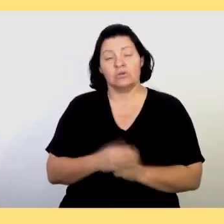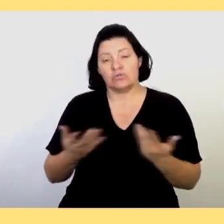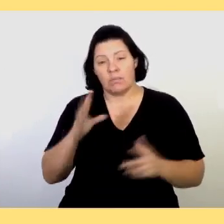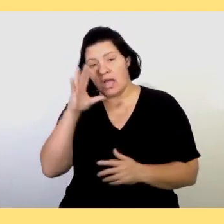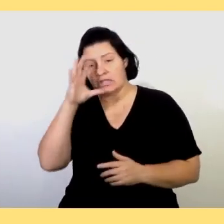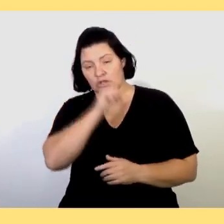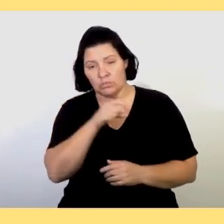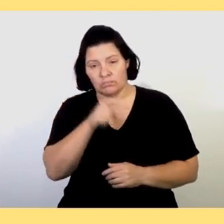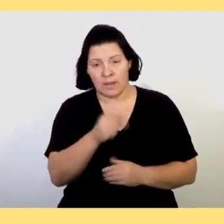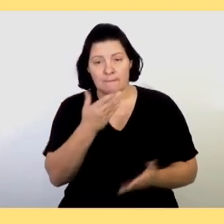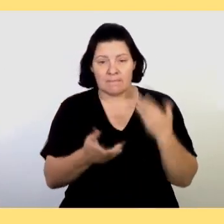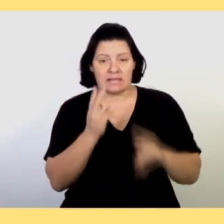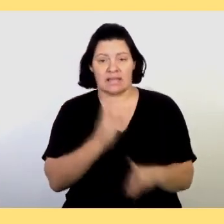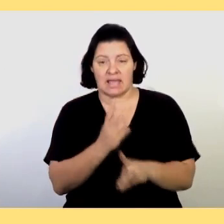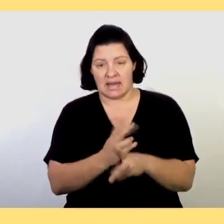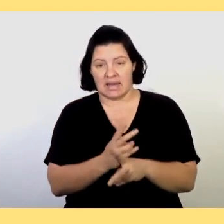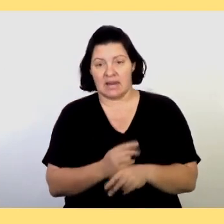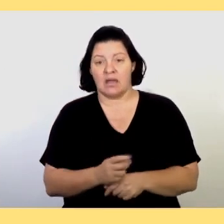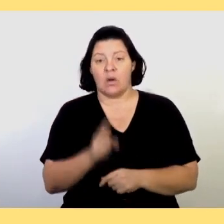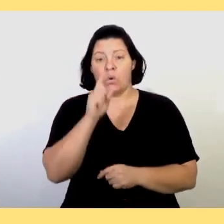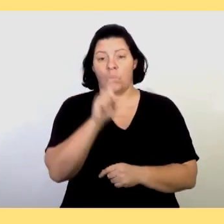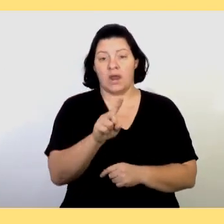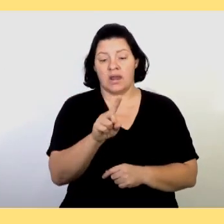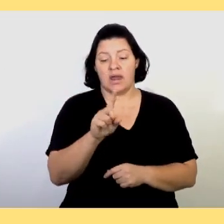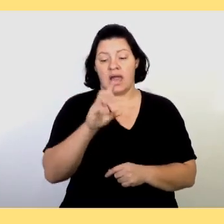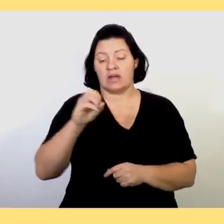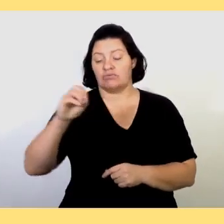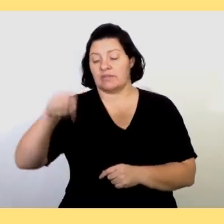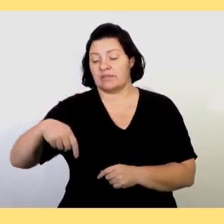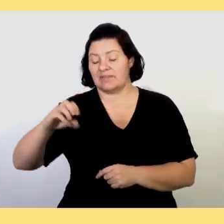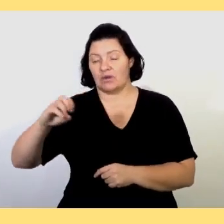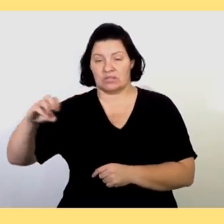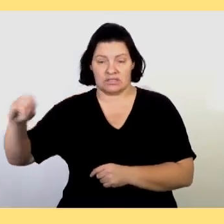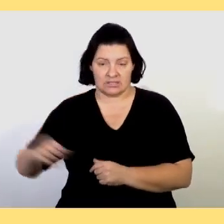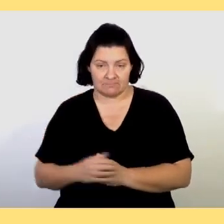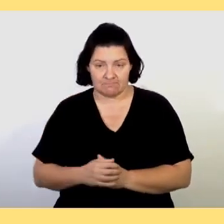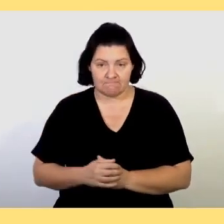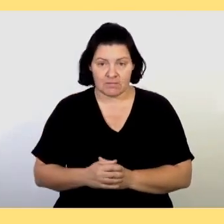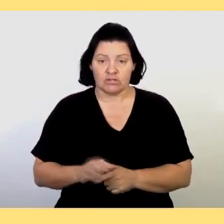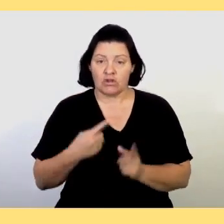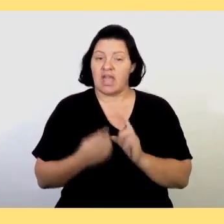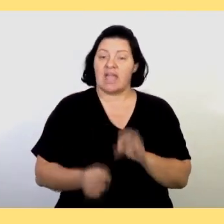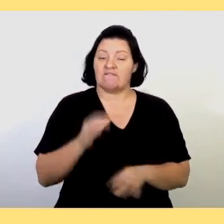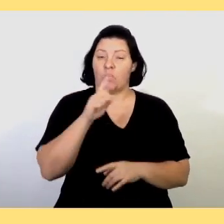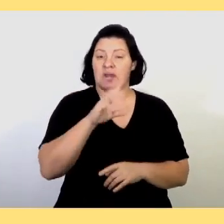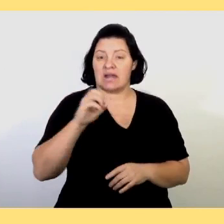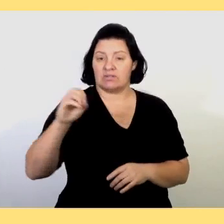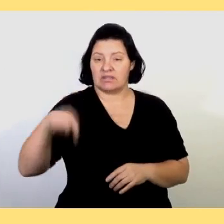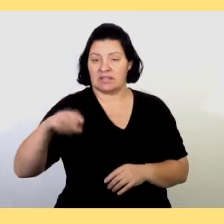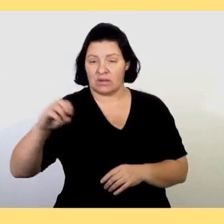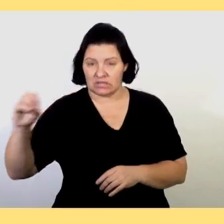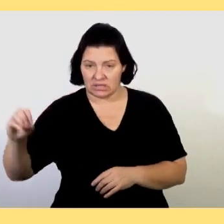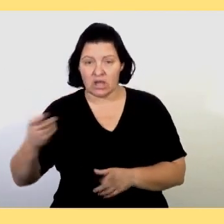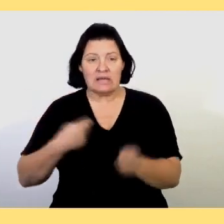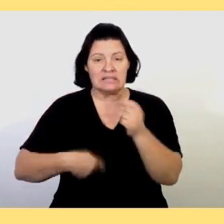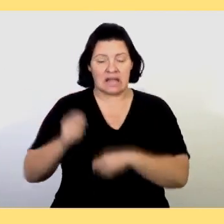So let's assume our balance again was 100,000. So if it was 100,000 and you have